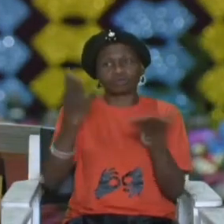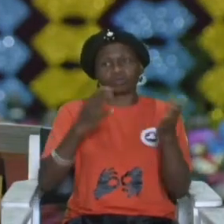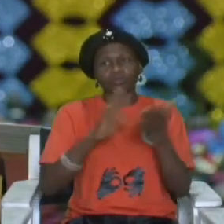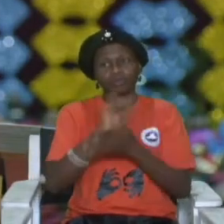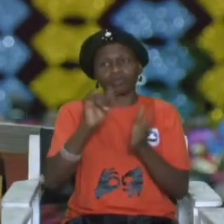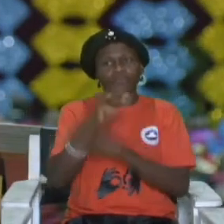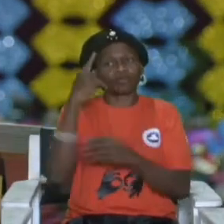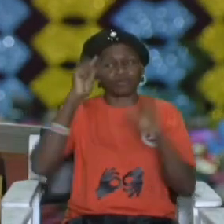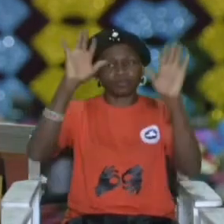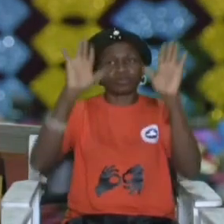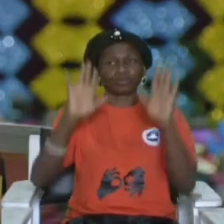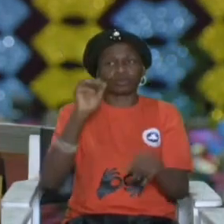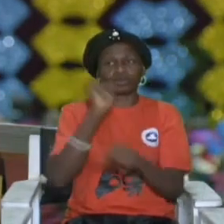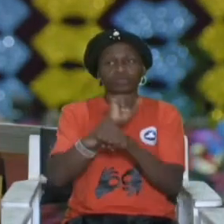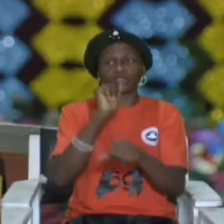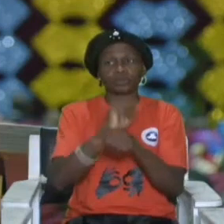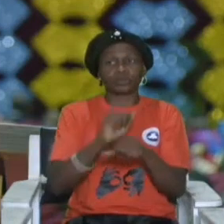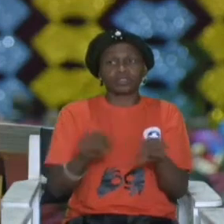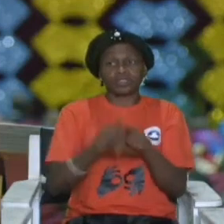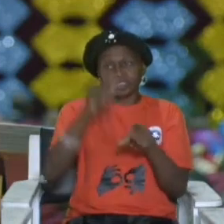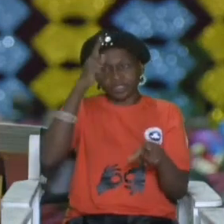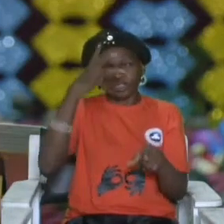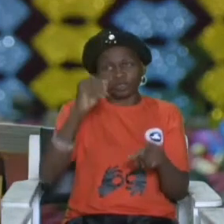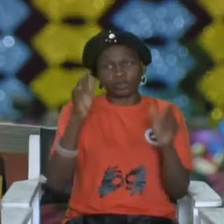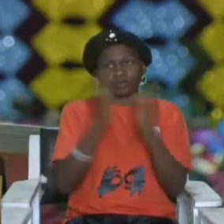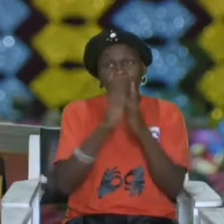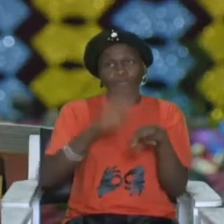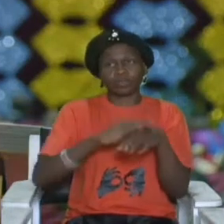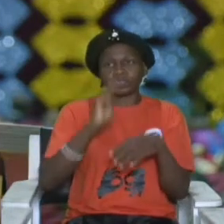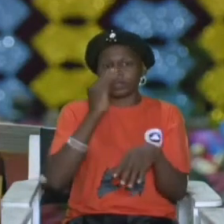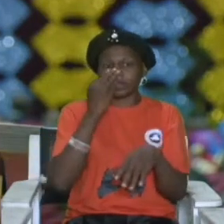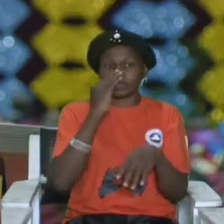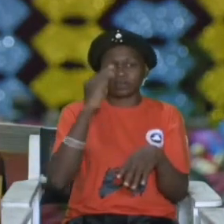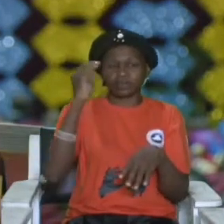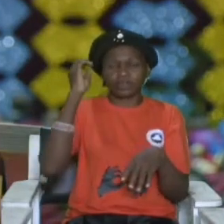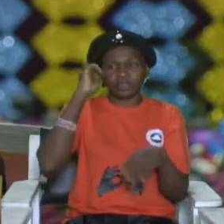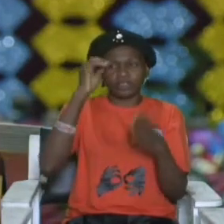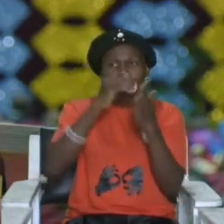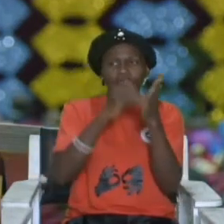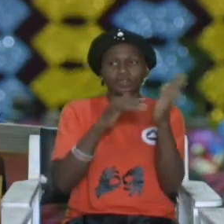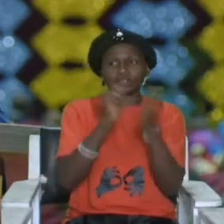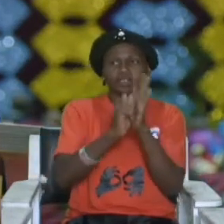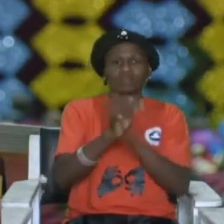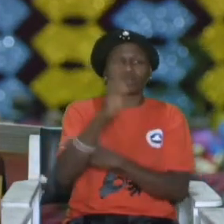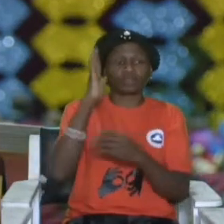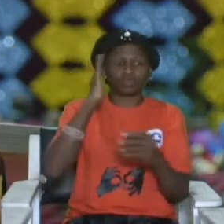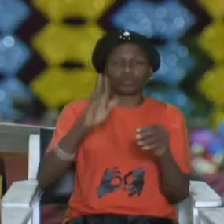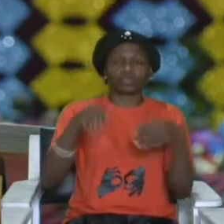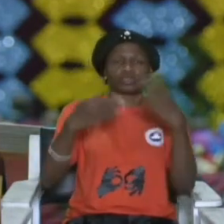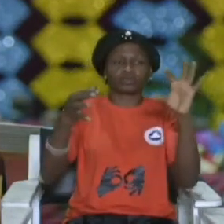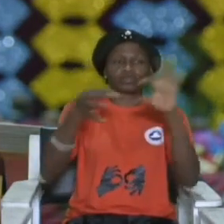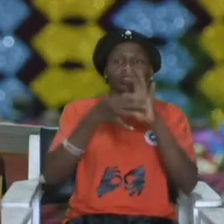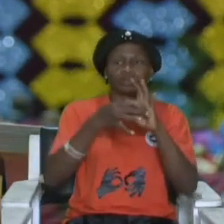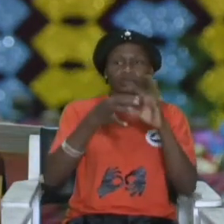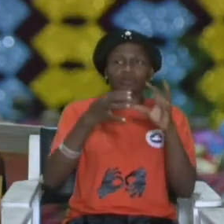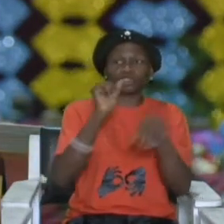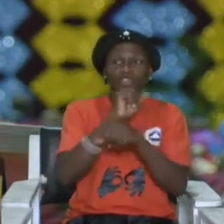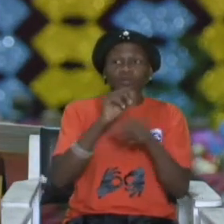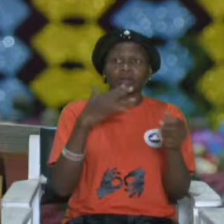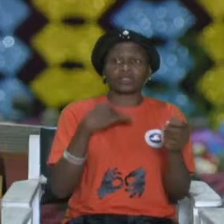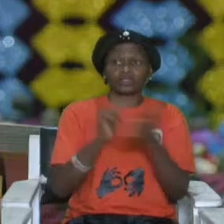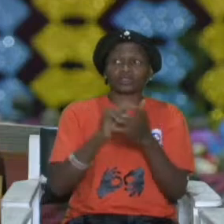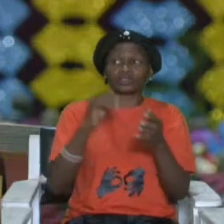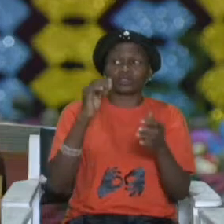for a miracle job. As Daddy Gio prayed on handkerchiefs, he mentioned that God will give jobs and that we should attend